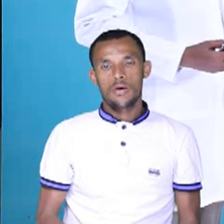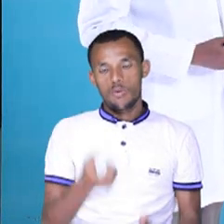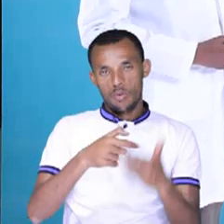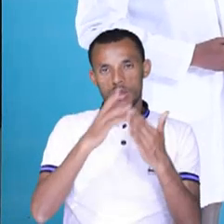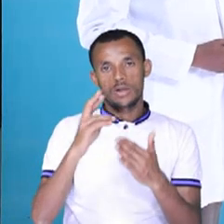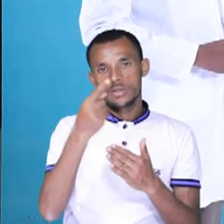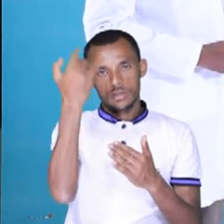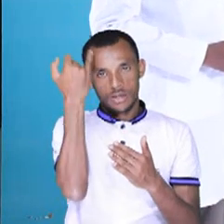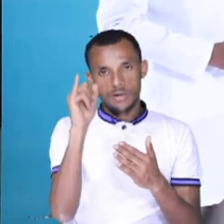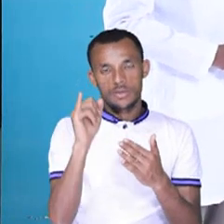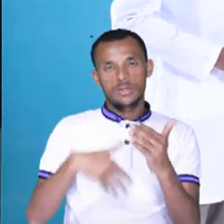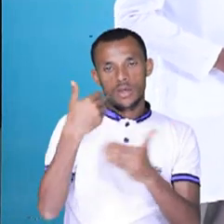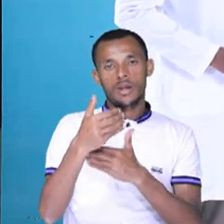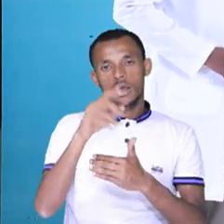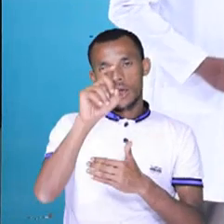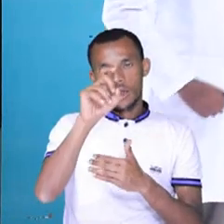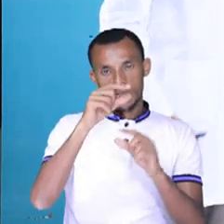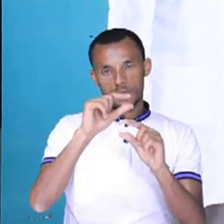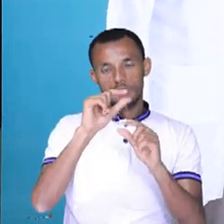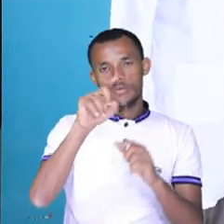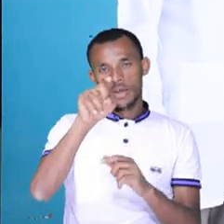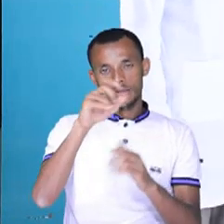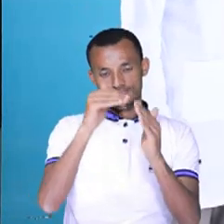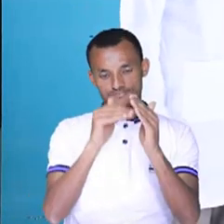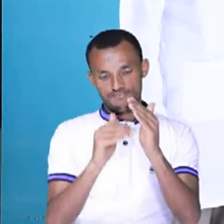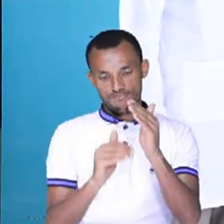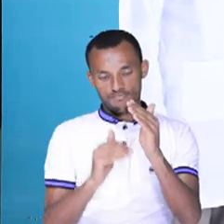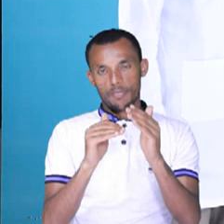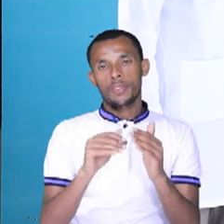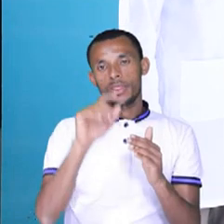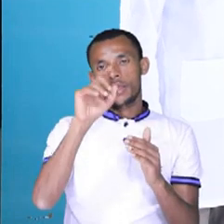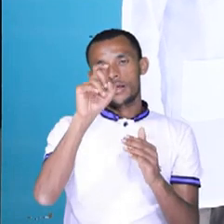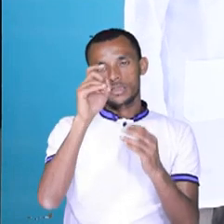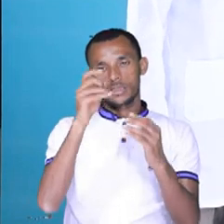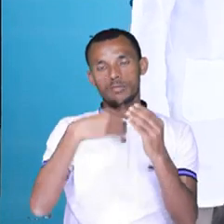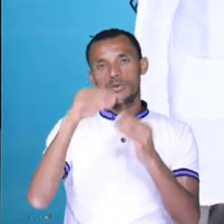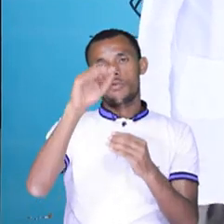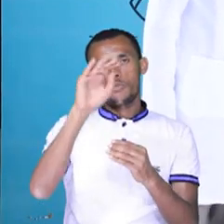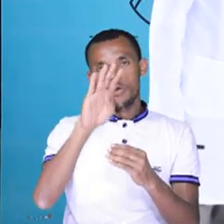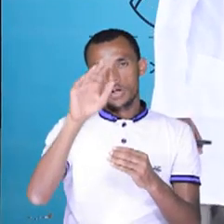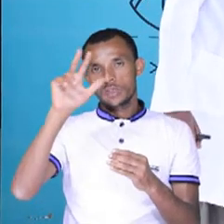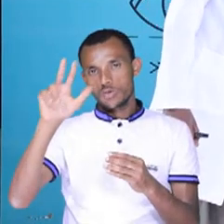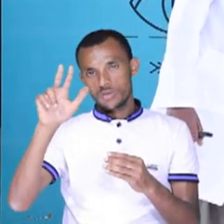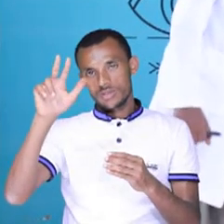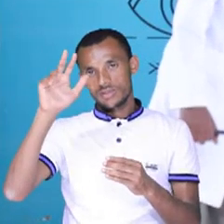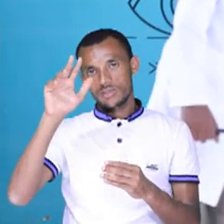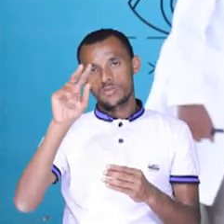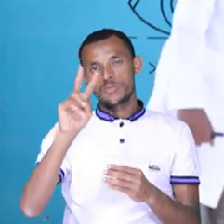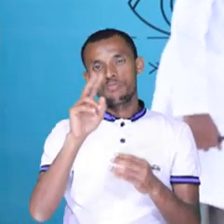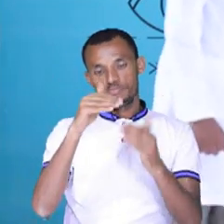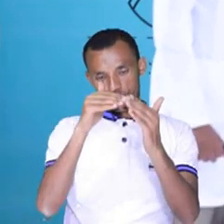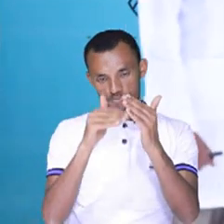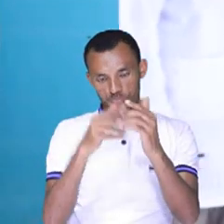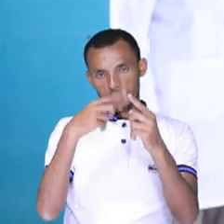What are the terms then? The exponent of x must decrease. X to the power of 4, x cubed, x squared, x to the power